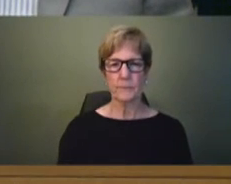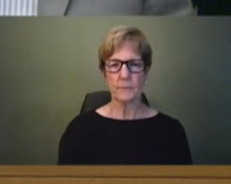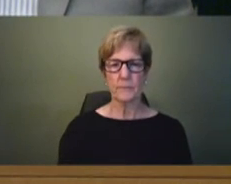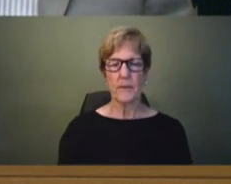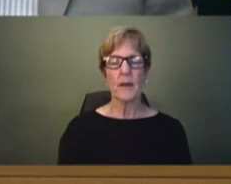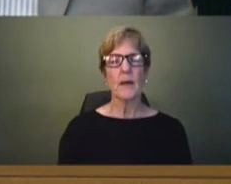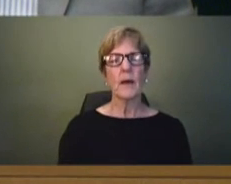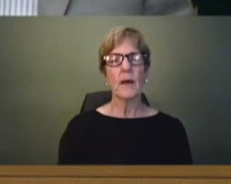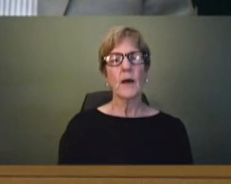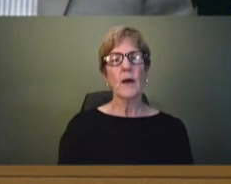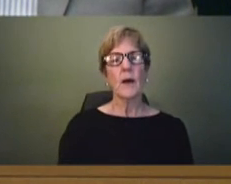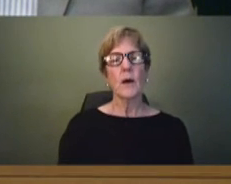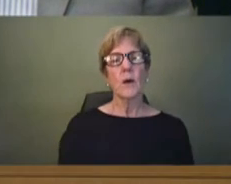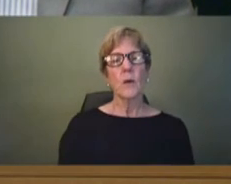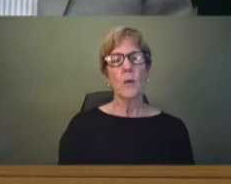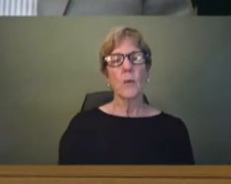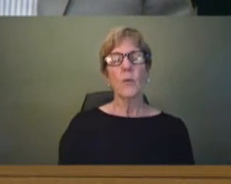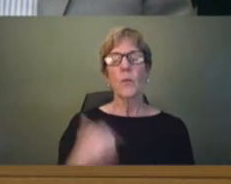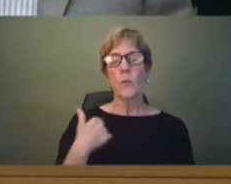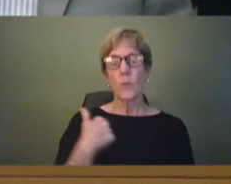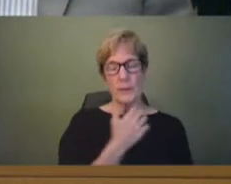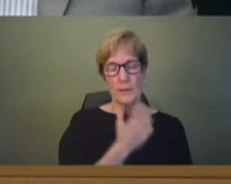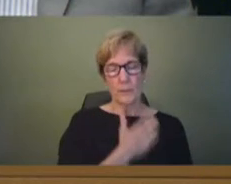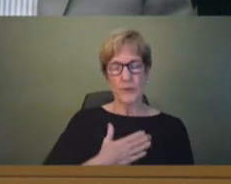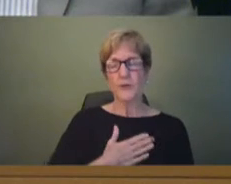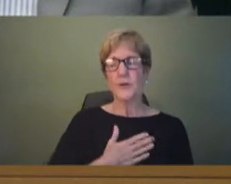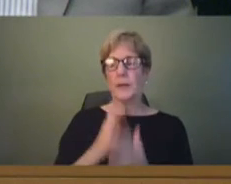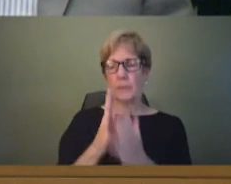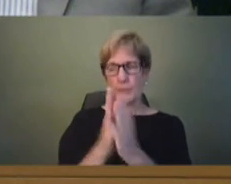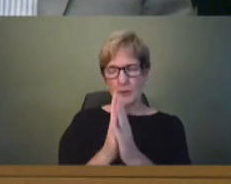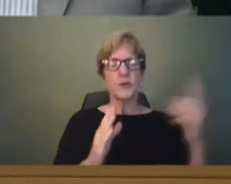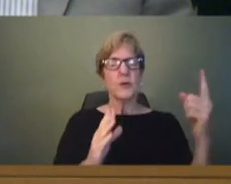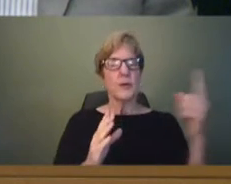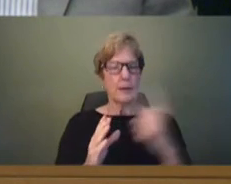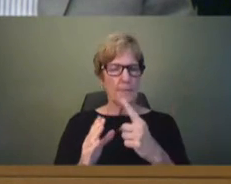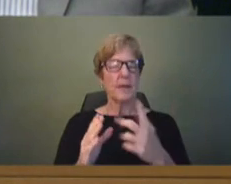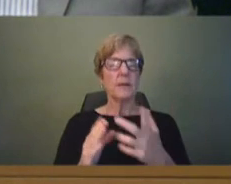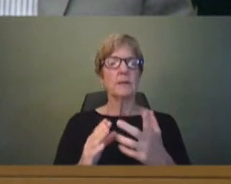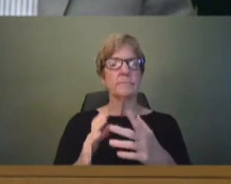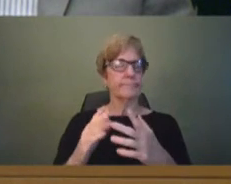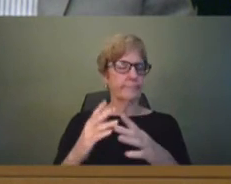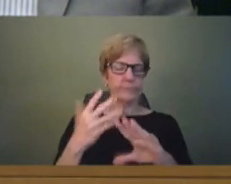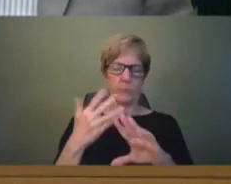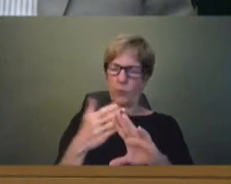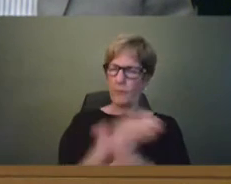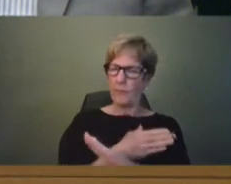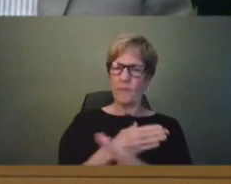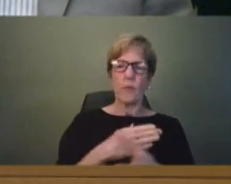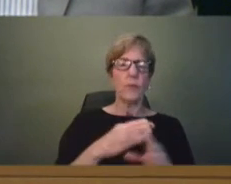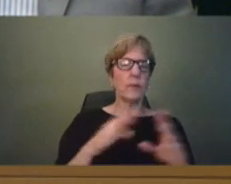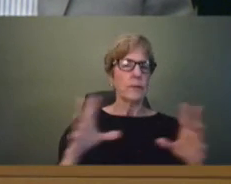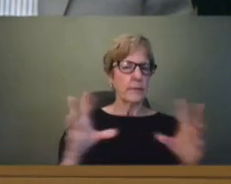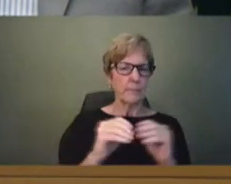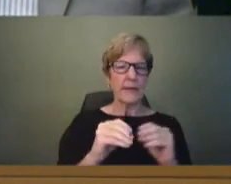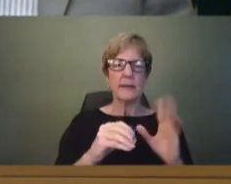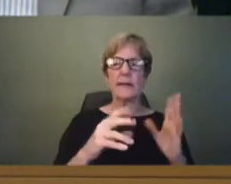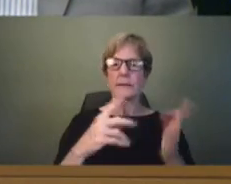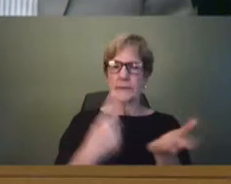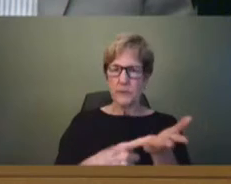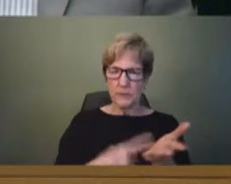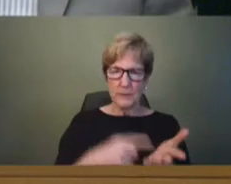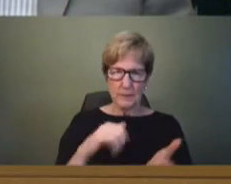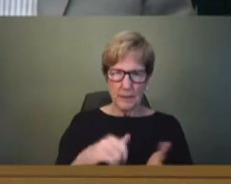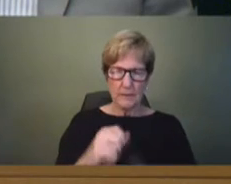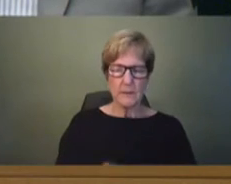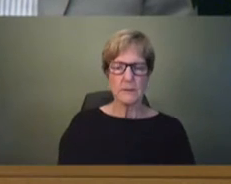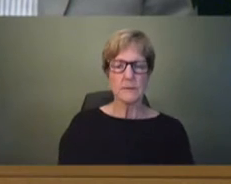this uh we do appreciate the petitioner coming to us very early in this process well before the the public meeting to talk about this um and